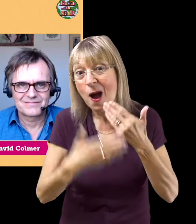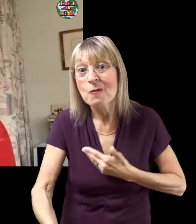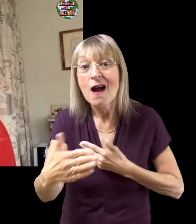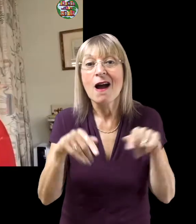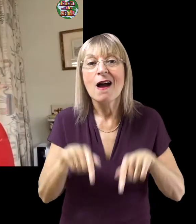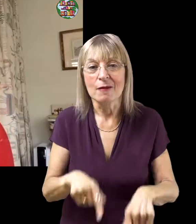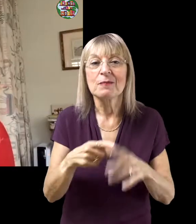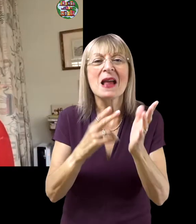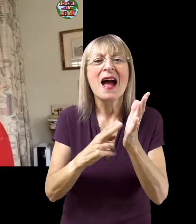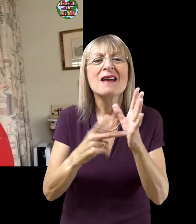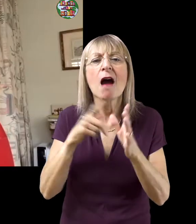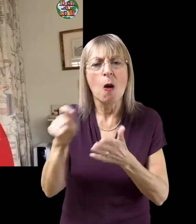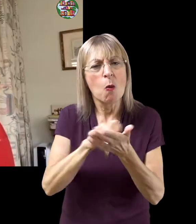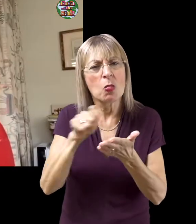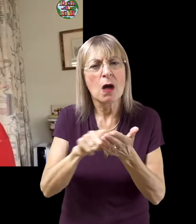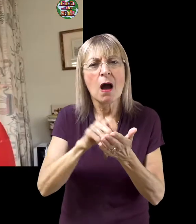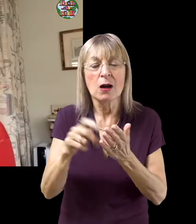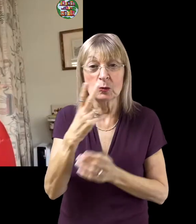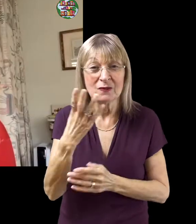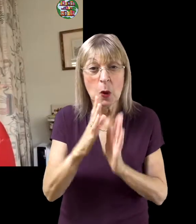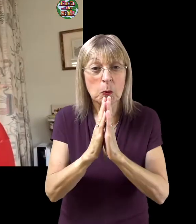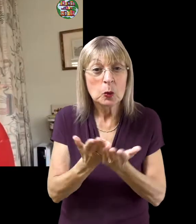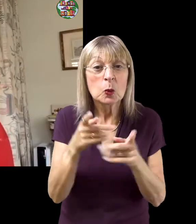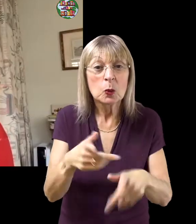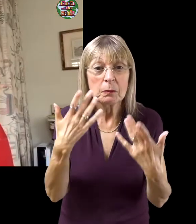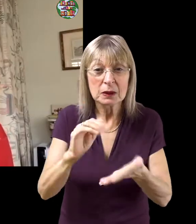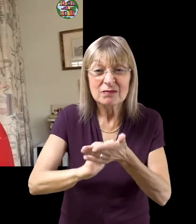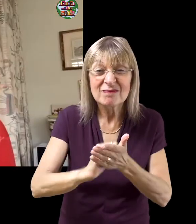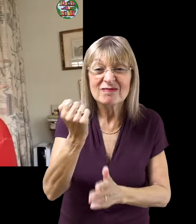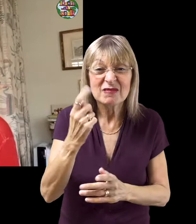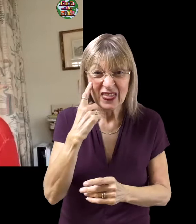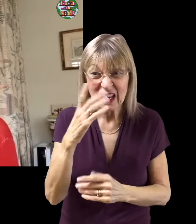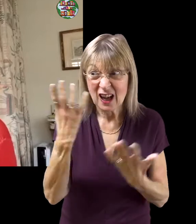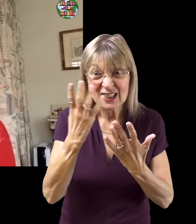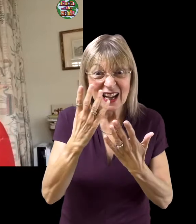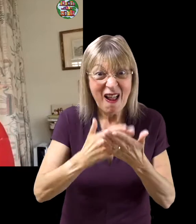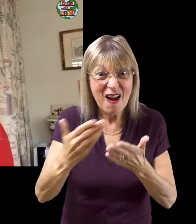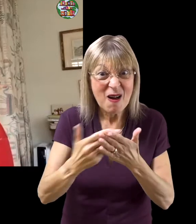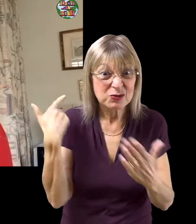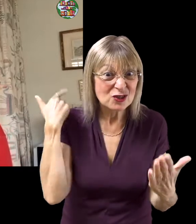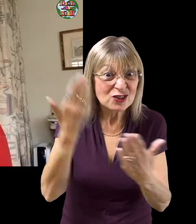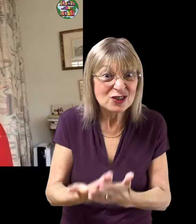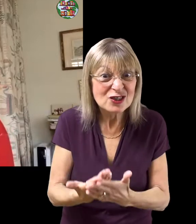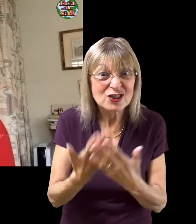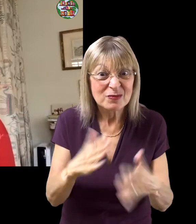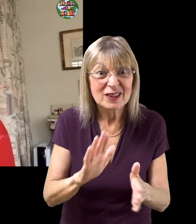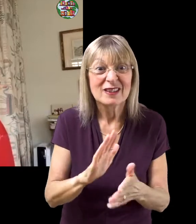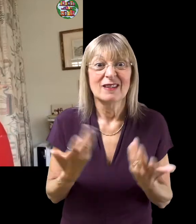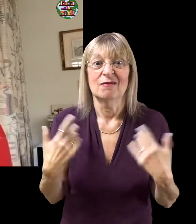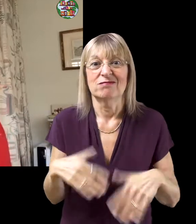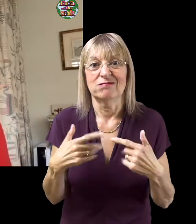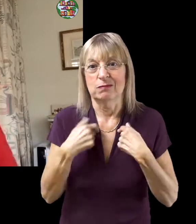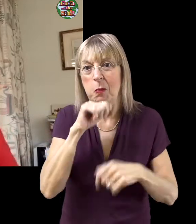so. Anna is the author of 24 books. She's been published in, I think it is 19